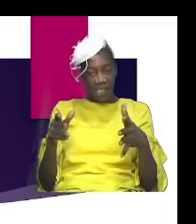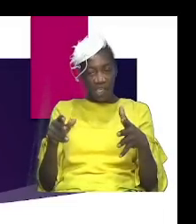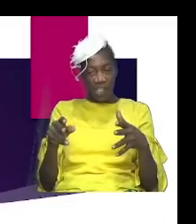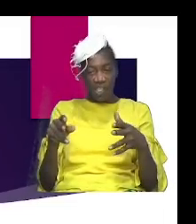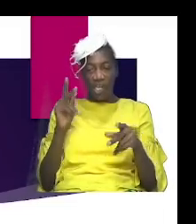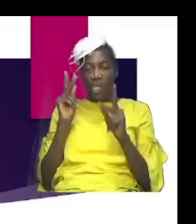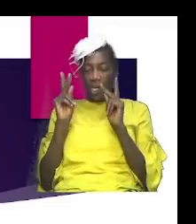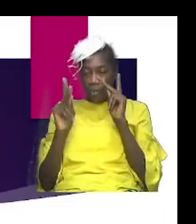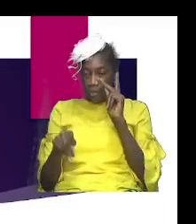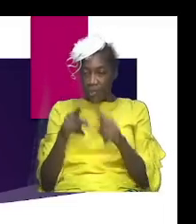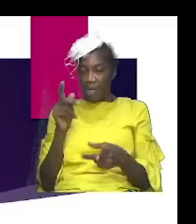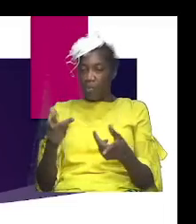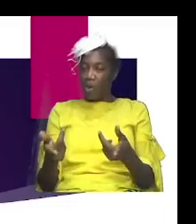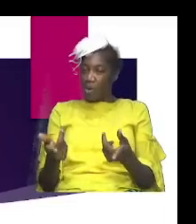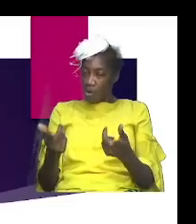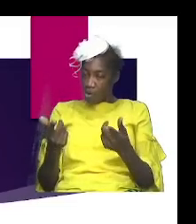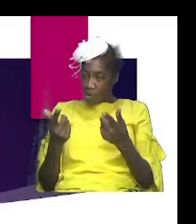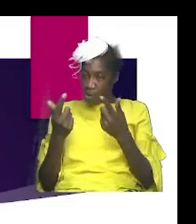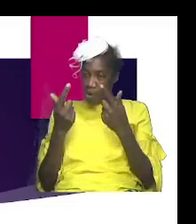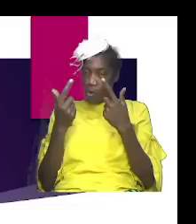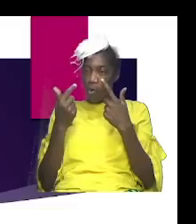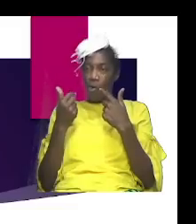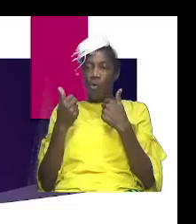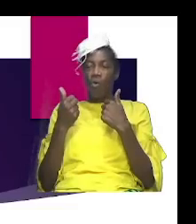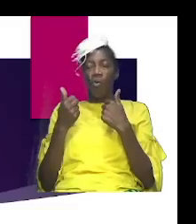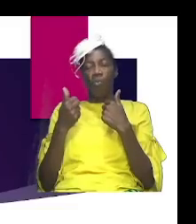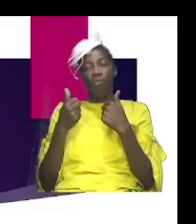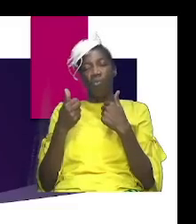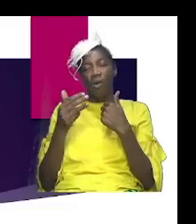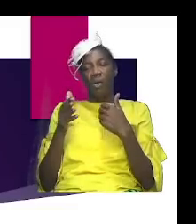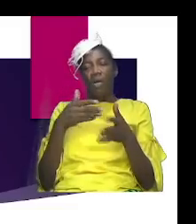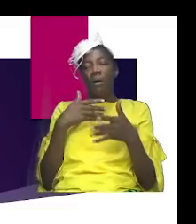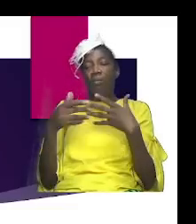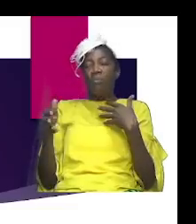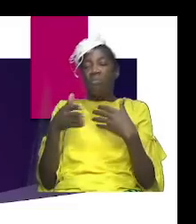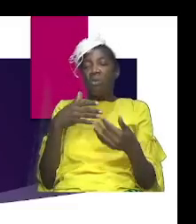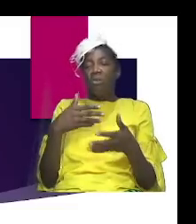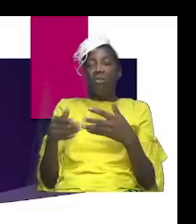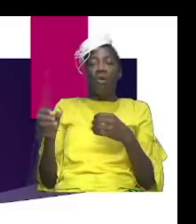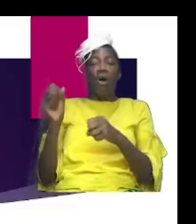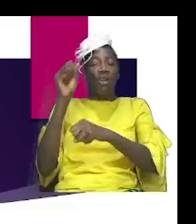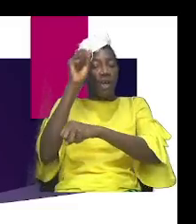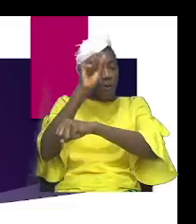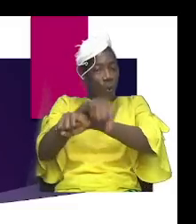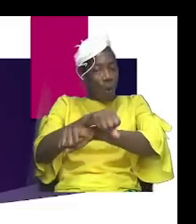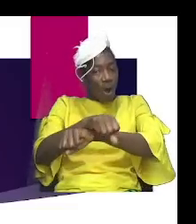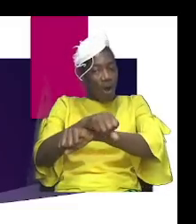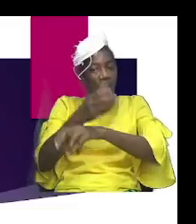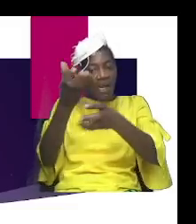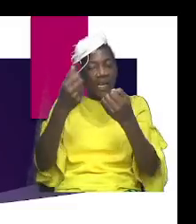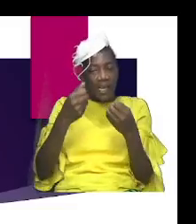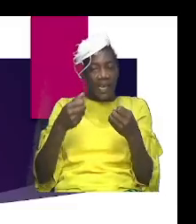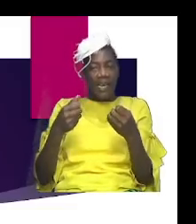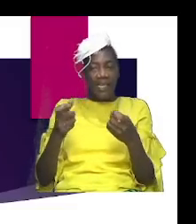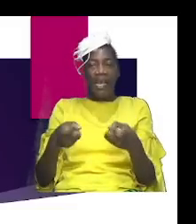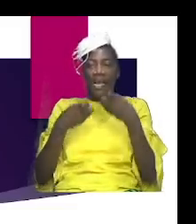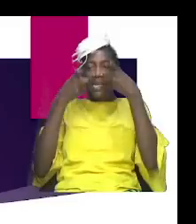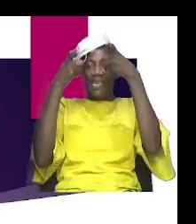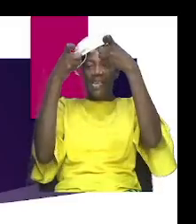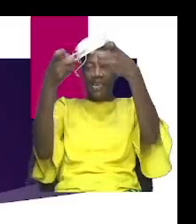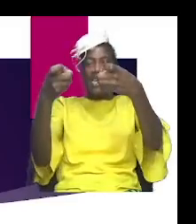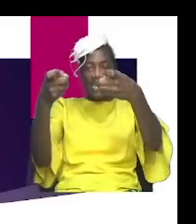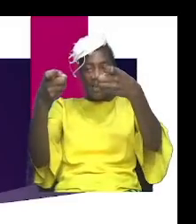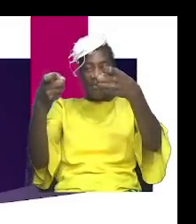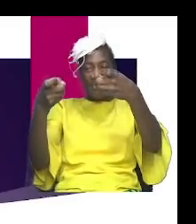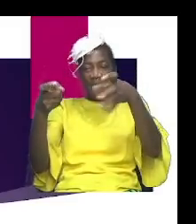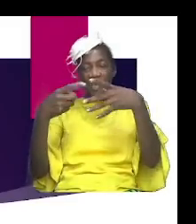come and folks would know, based on their performance, get that prize. In our terminology, it would be